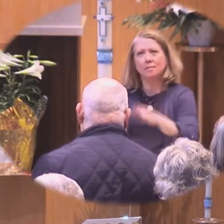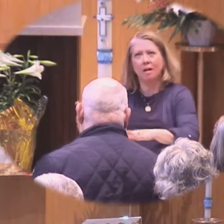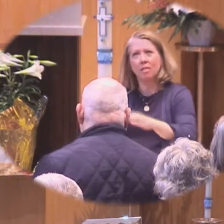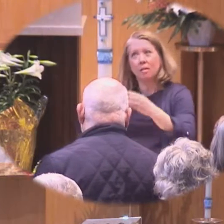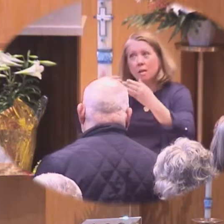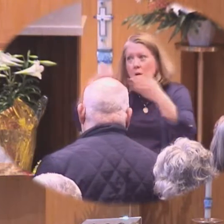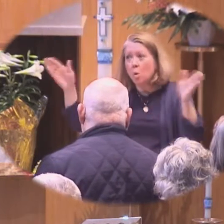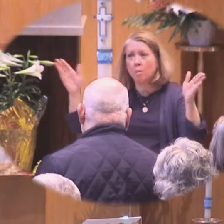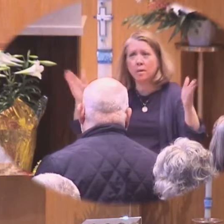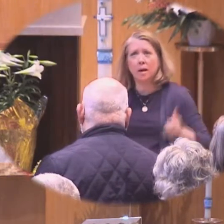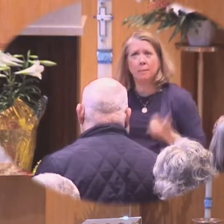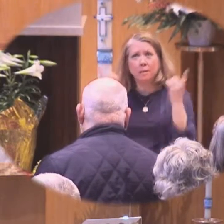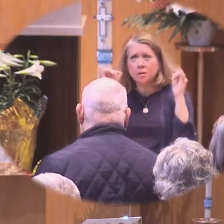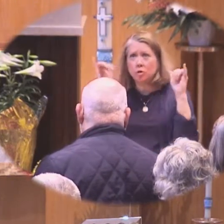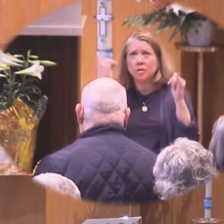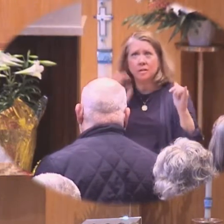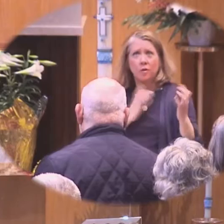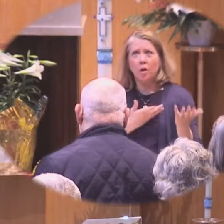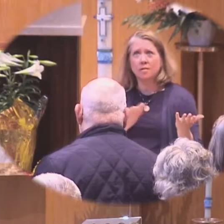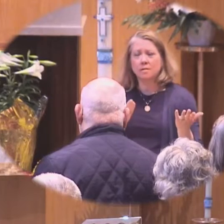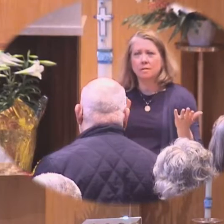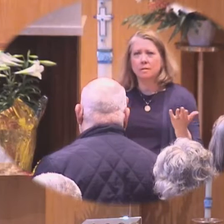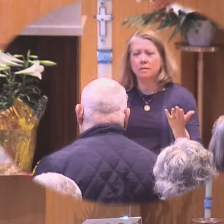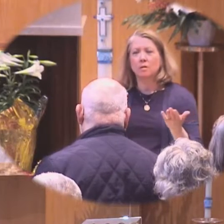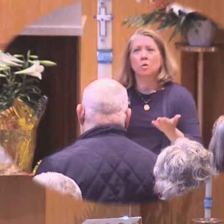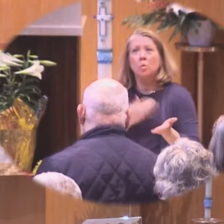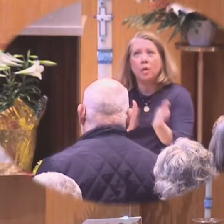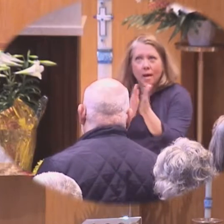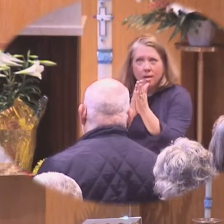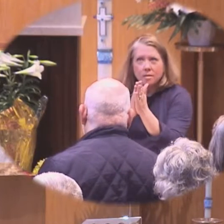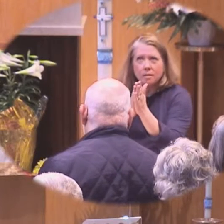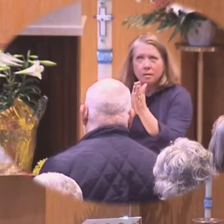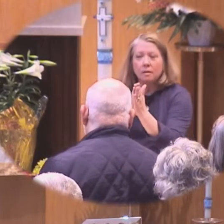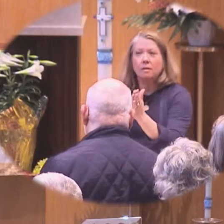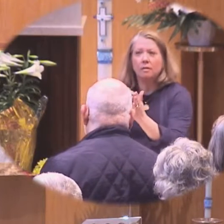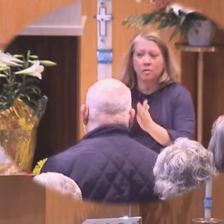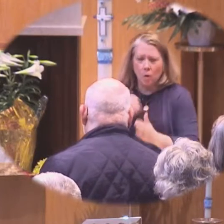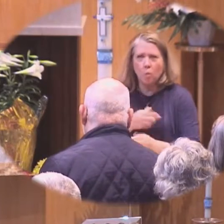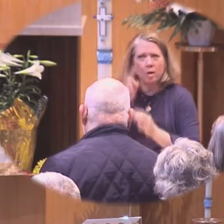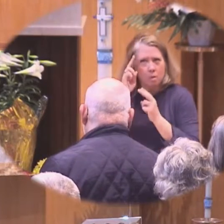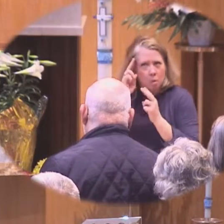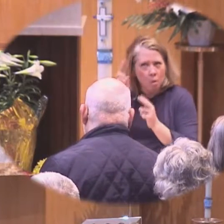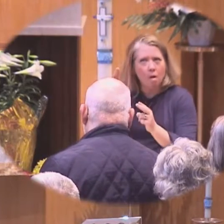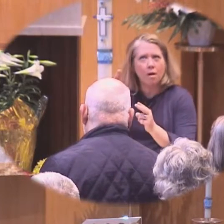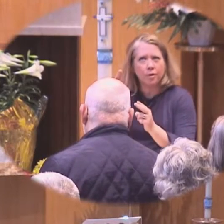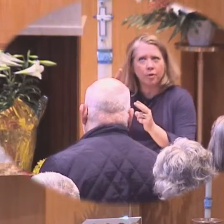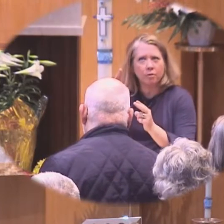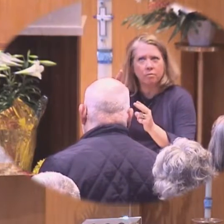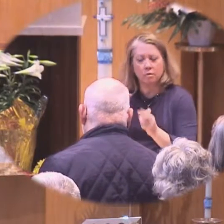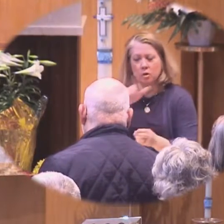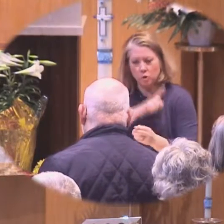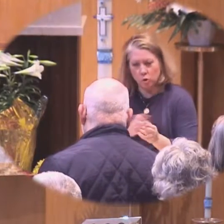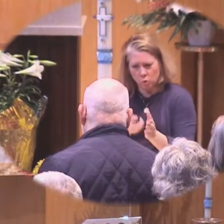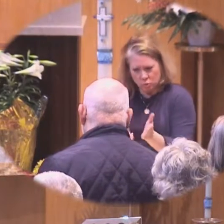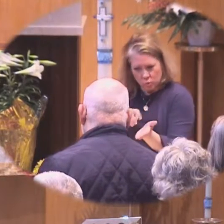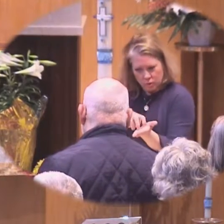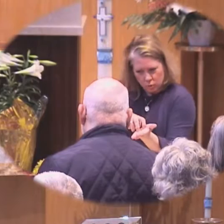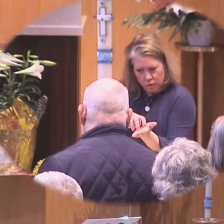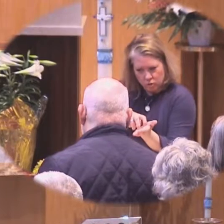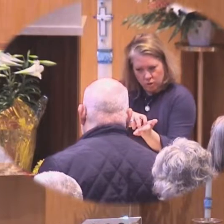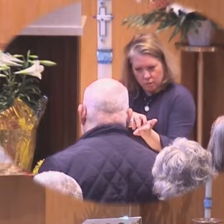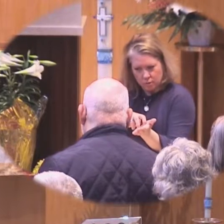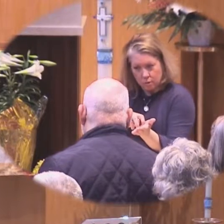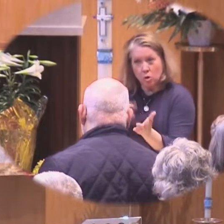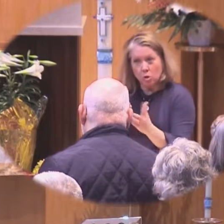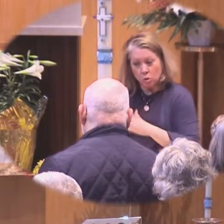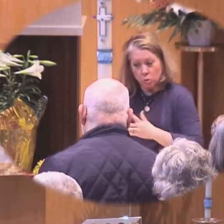eternity, grant, we pray, that we who keep the solemnity of the Lord's resurrection may, through the renewal